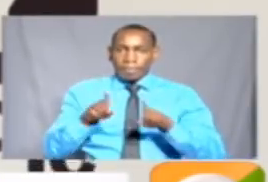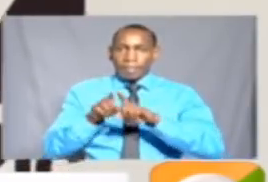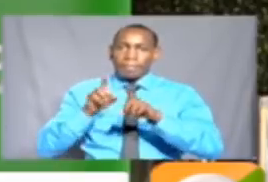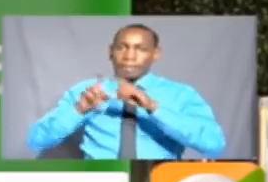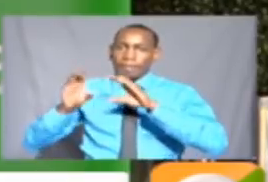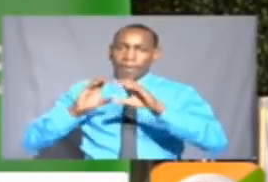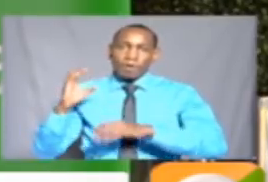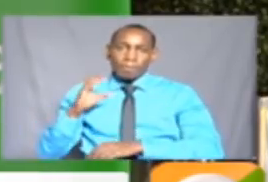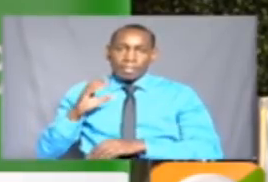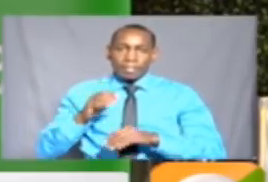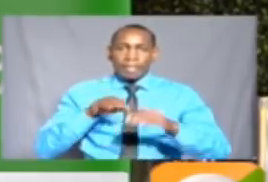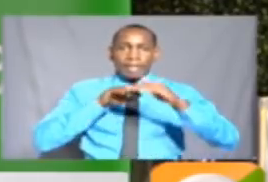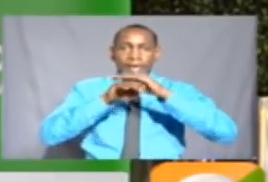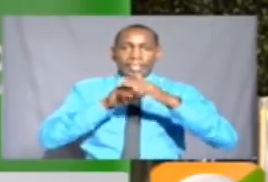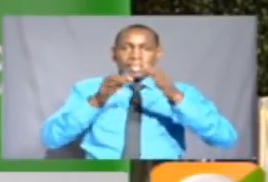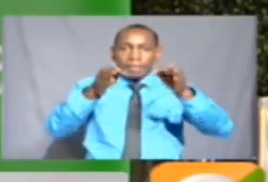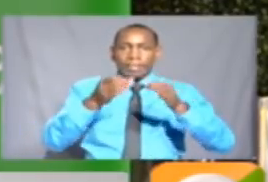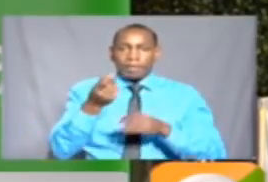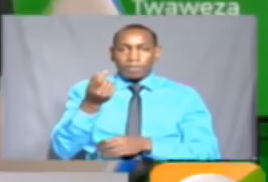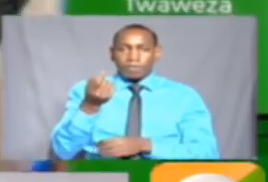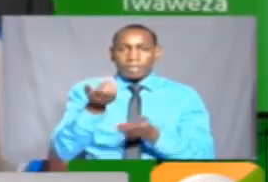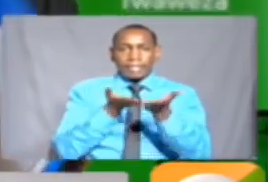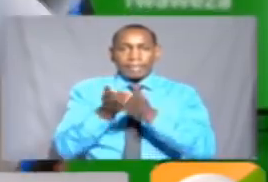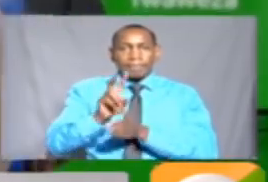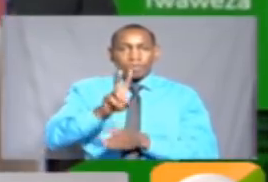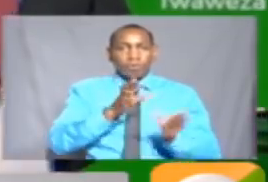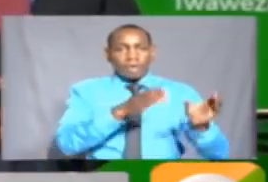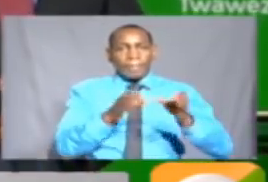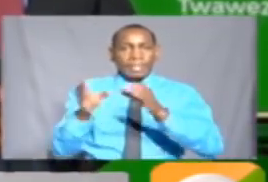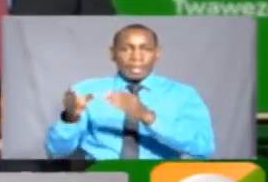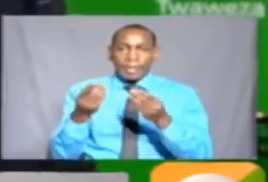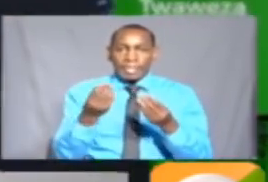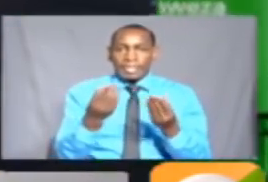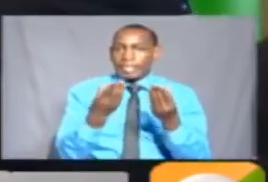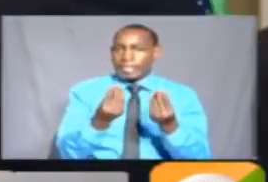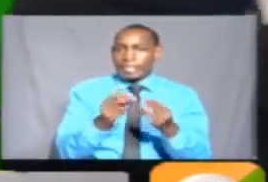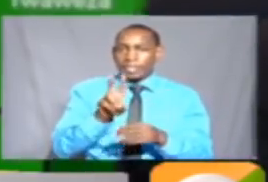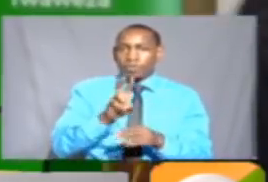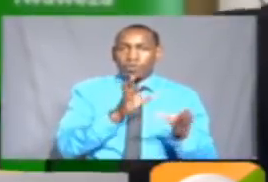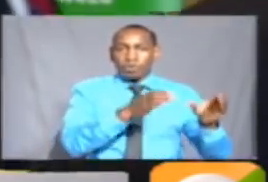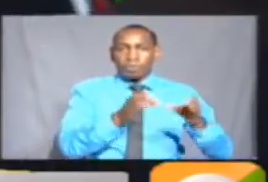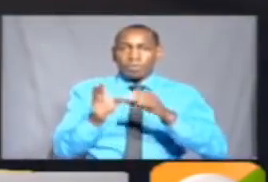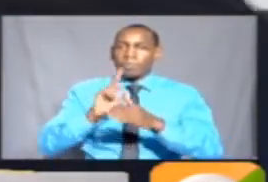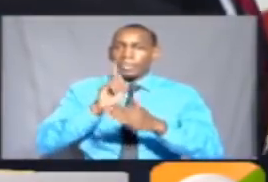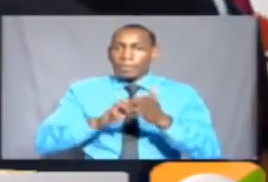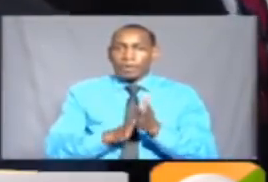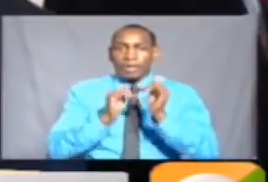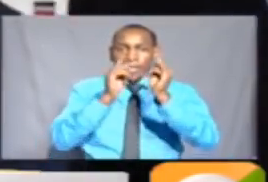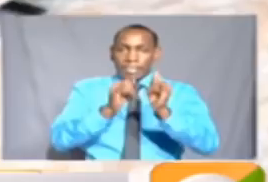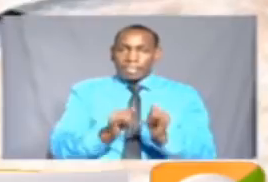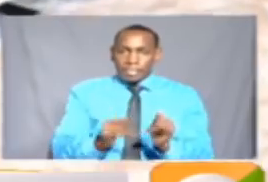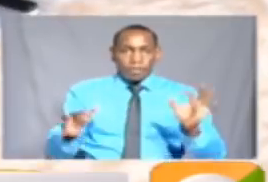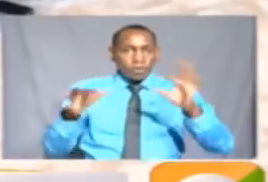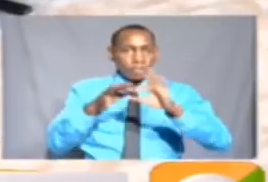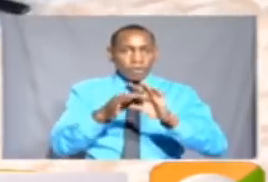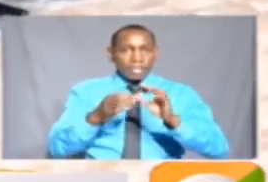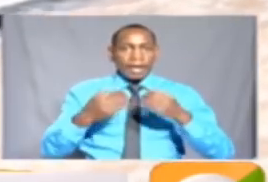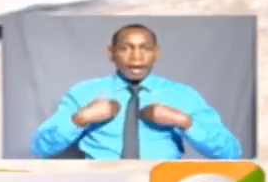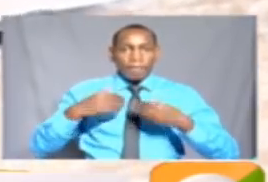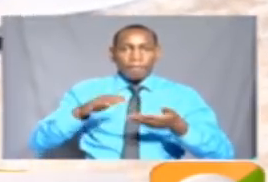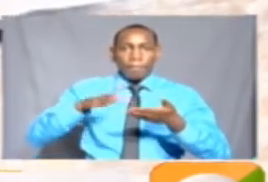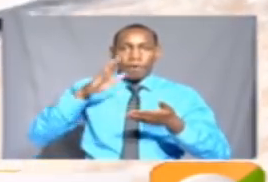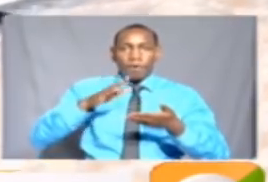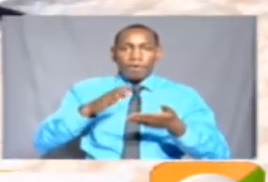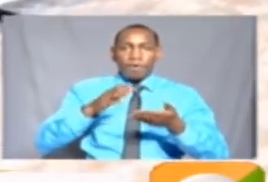access financial services between the two companies seamlessly. The two companies further say their newfound love will build more